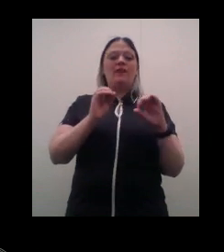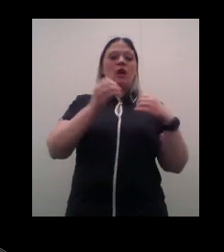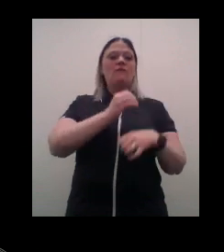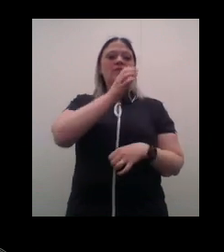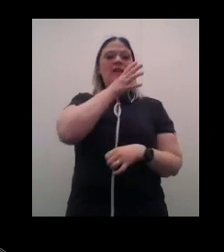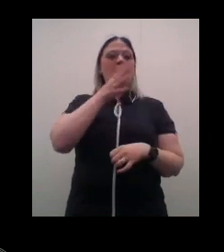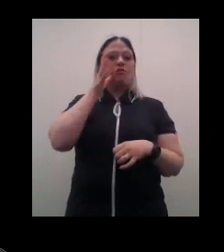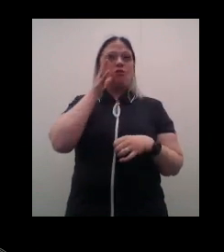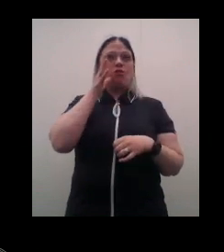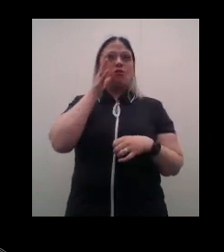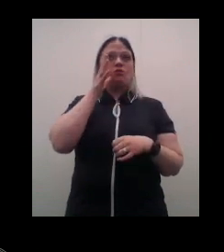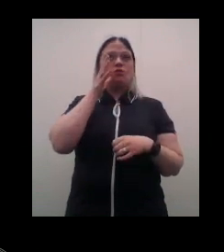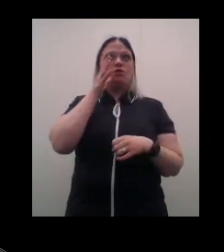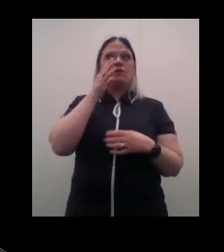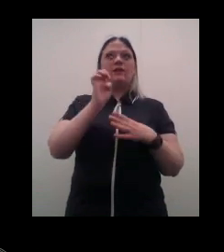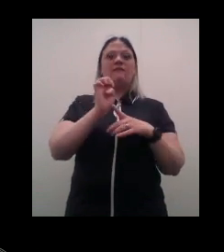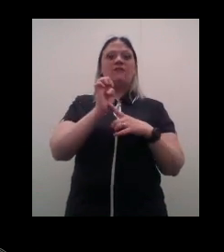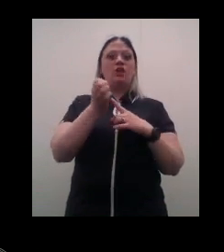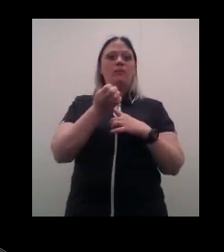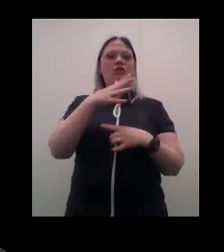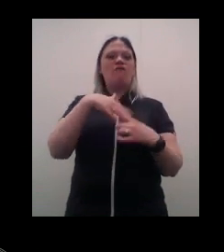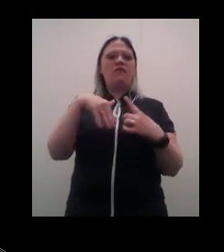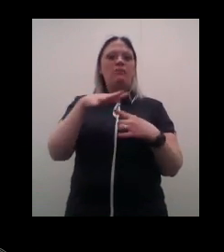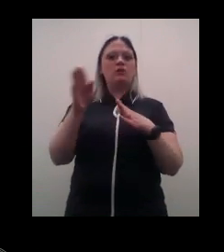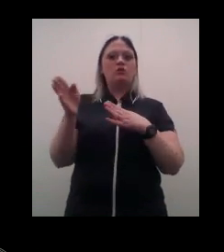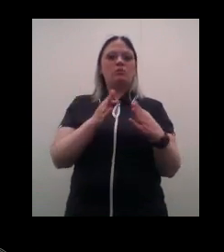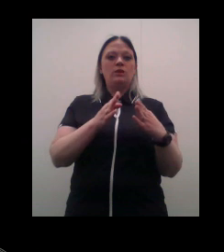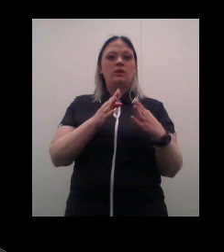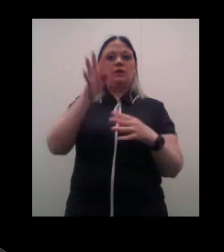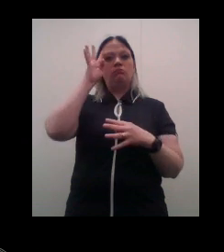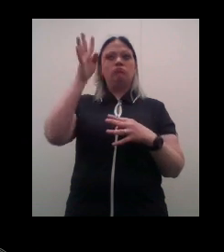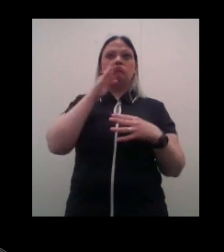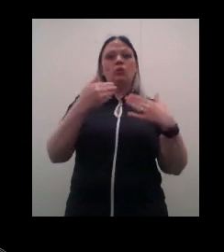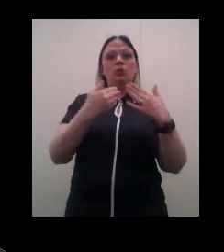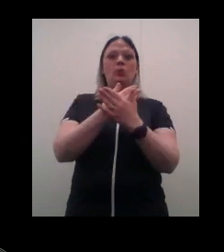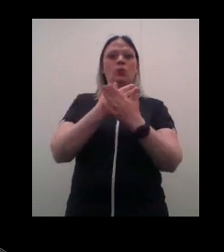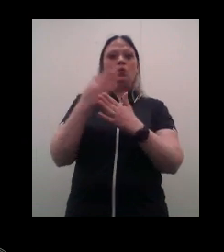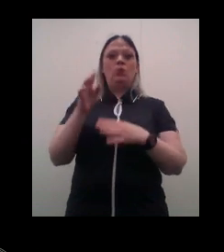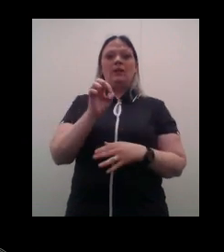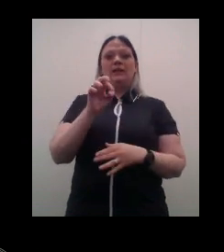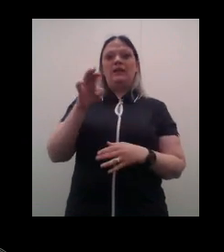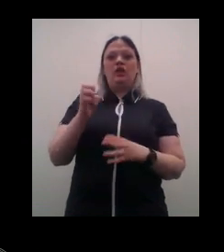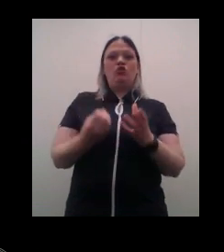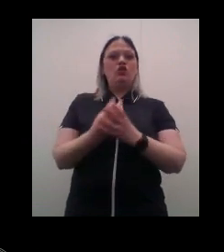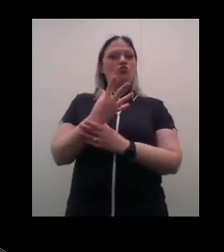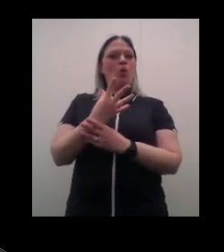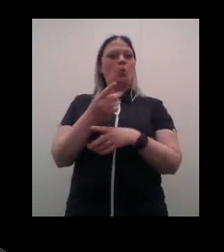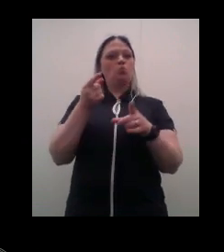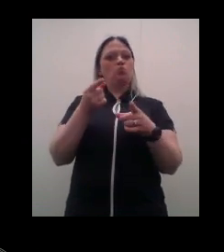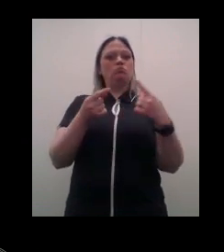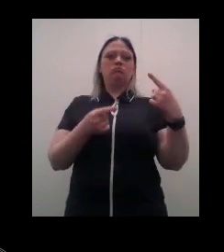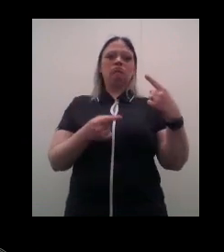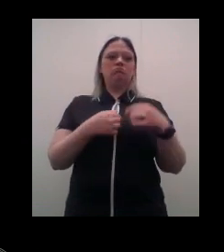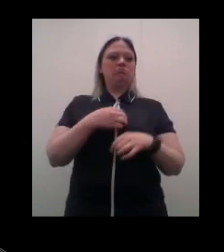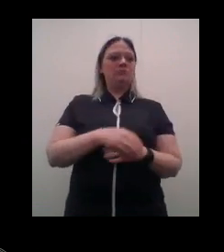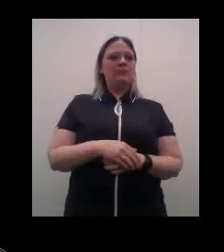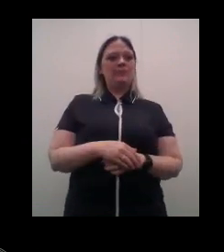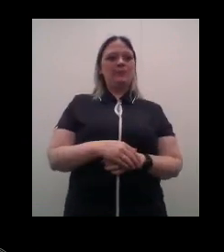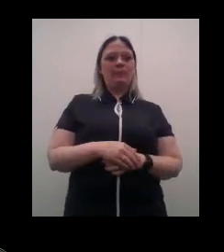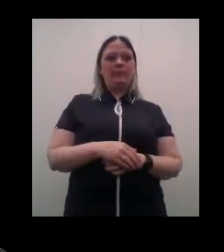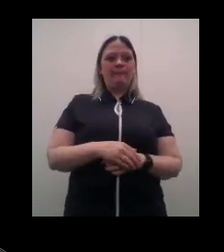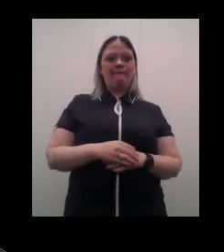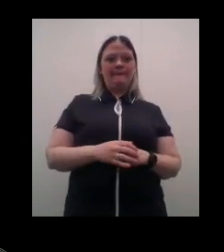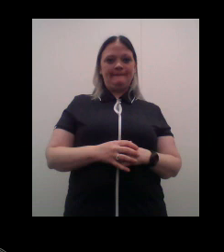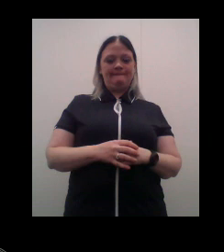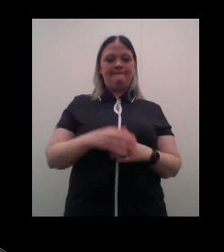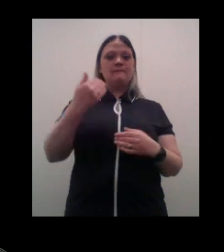Department of Environment and Planning, has come up with a new program called Erie Grown, with a neat little logo there. As you may know, a good